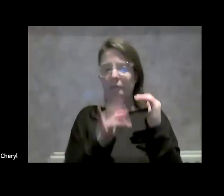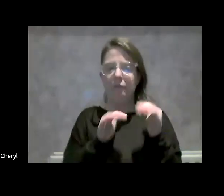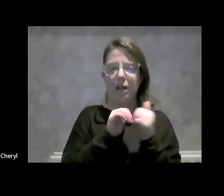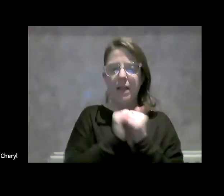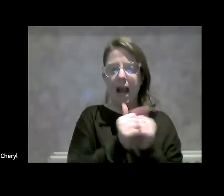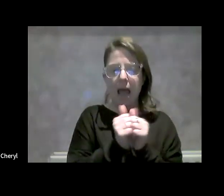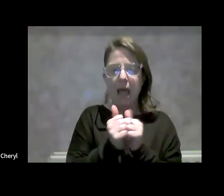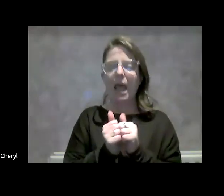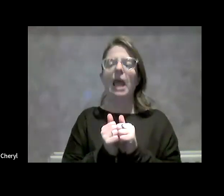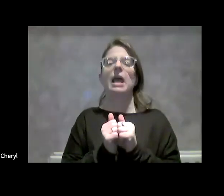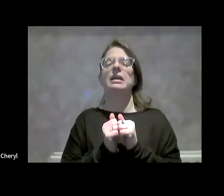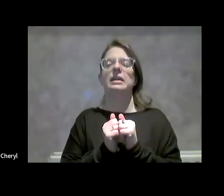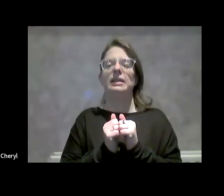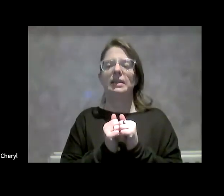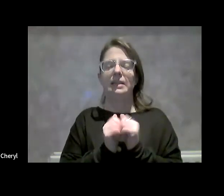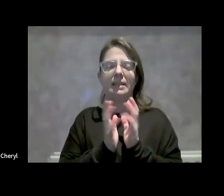allyship